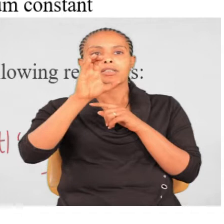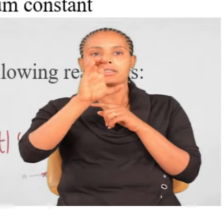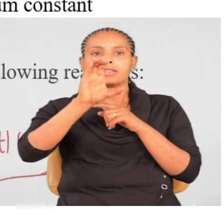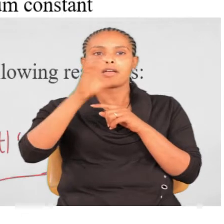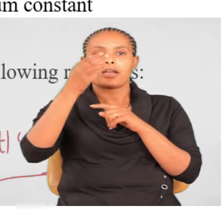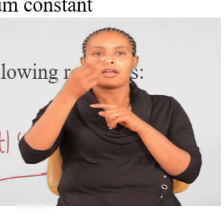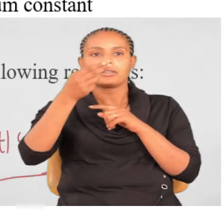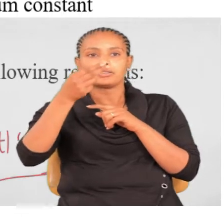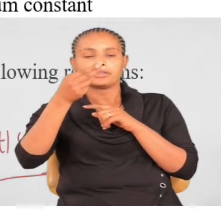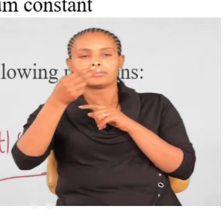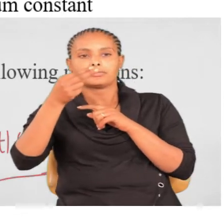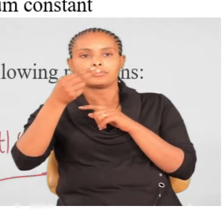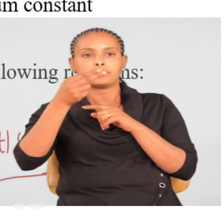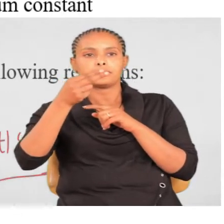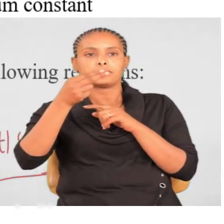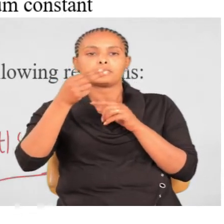by